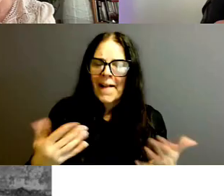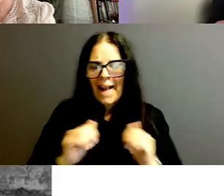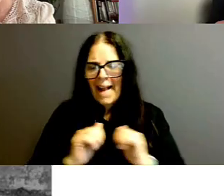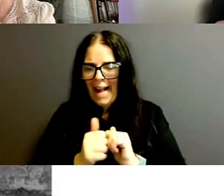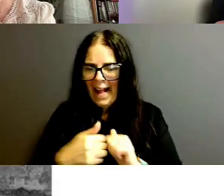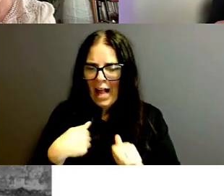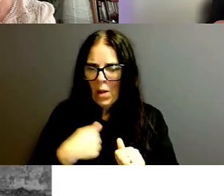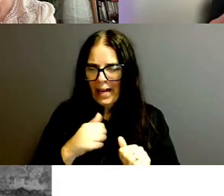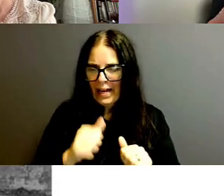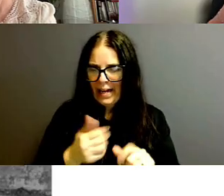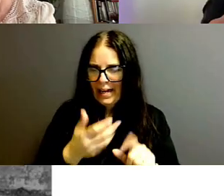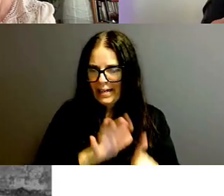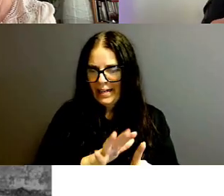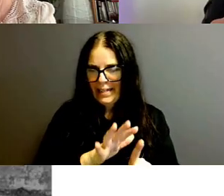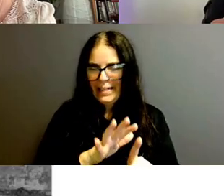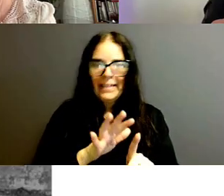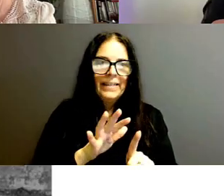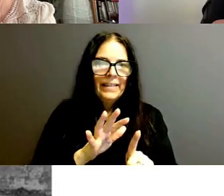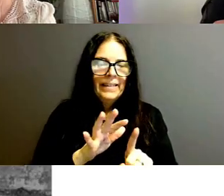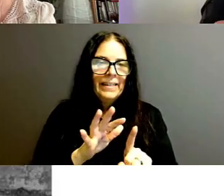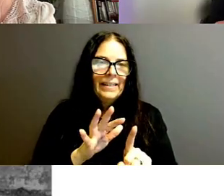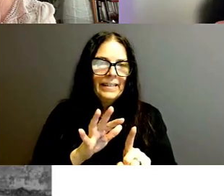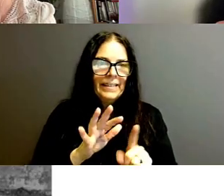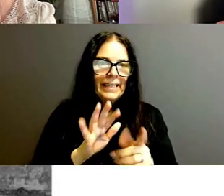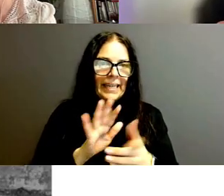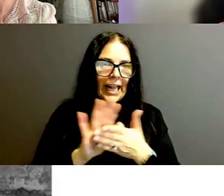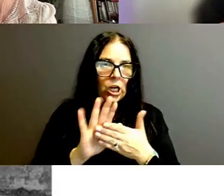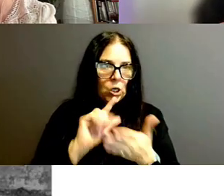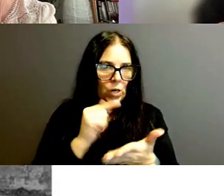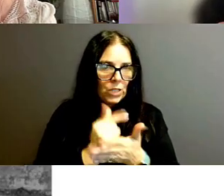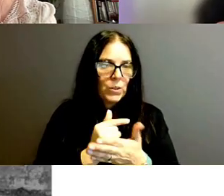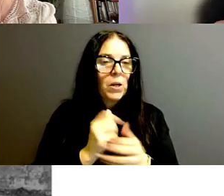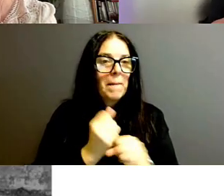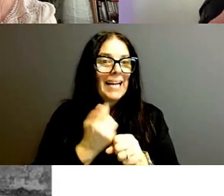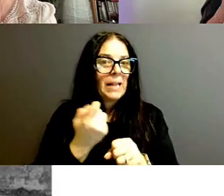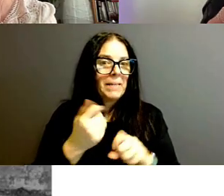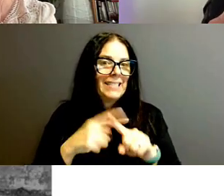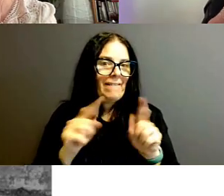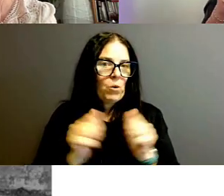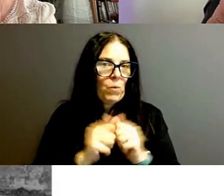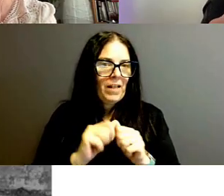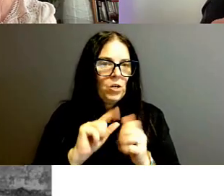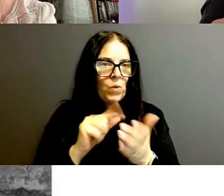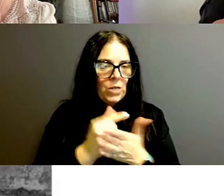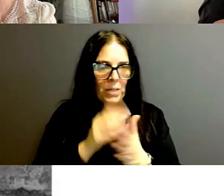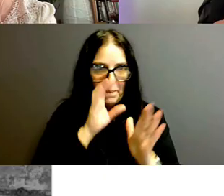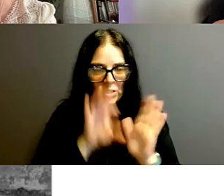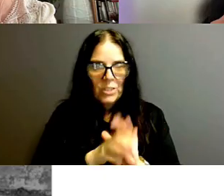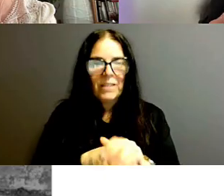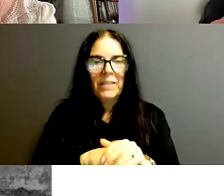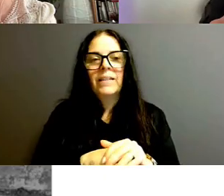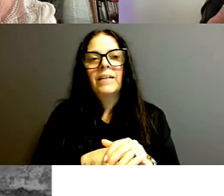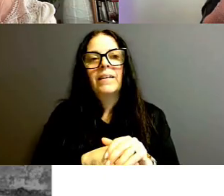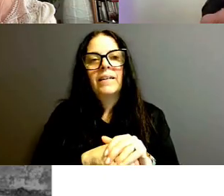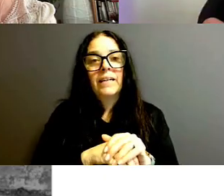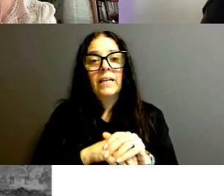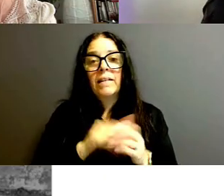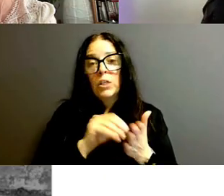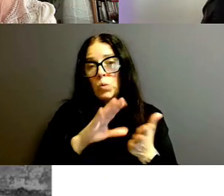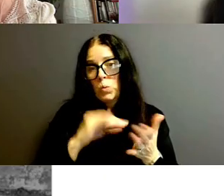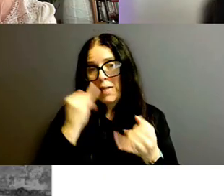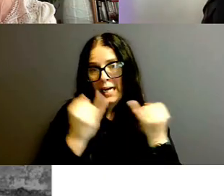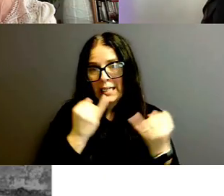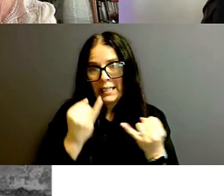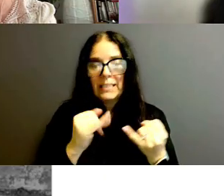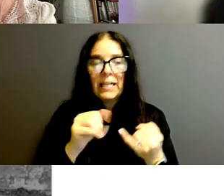how are we gonna make our cleaner graduates look a little bit different in a graduation picture? And these are students' ideas. And the